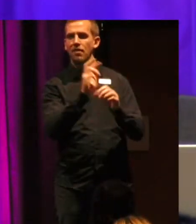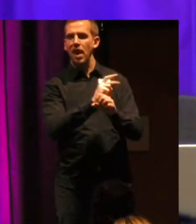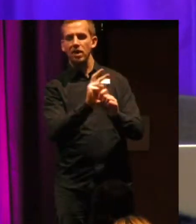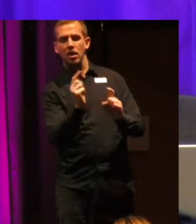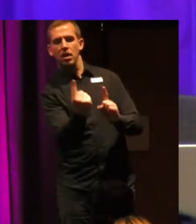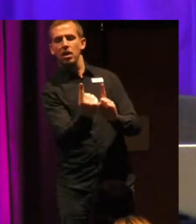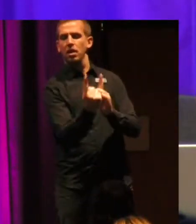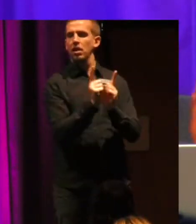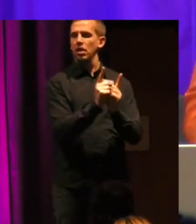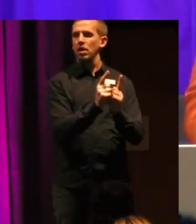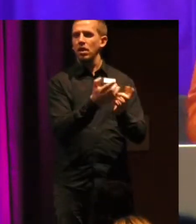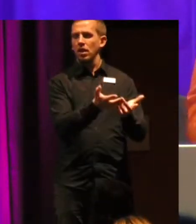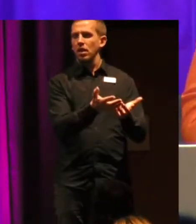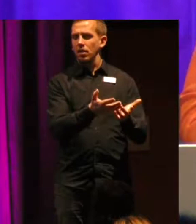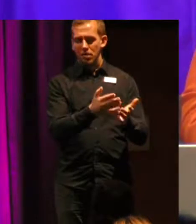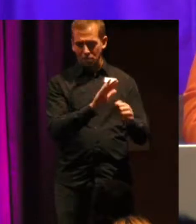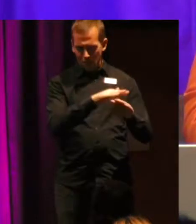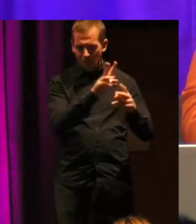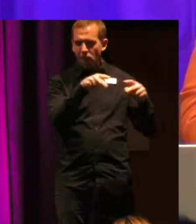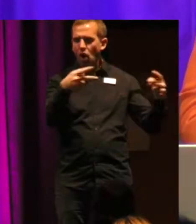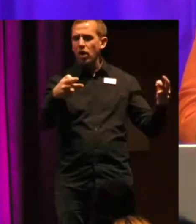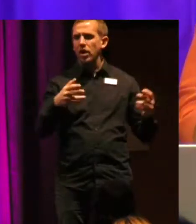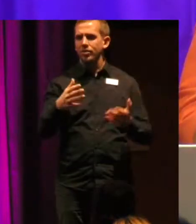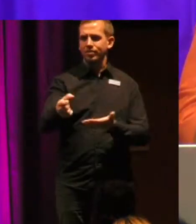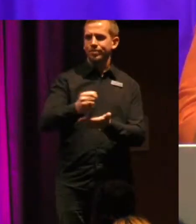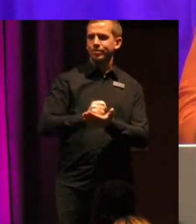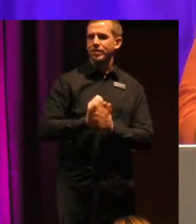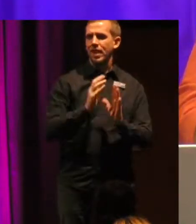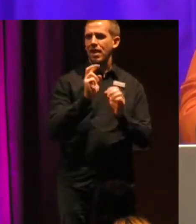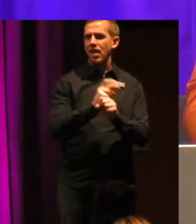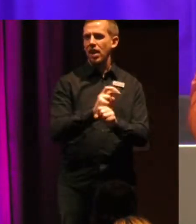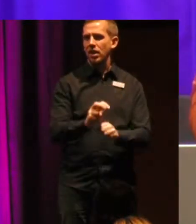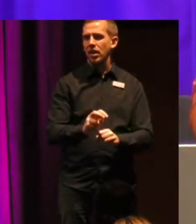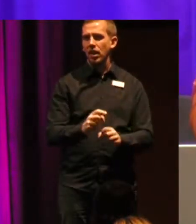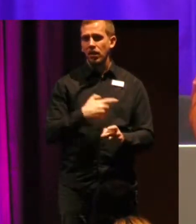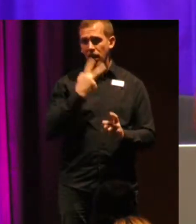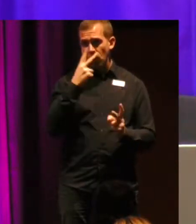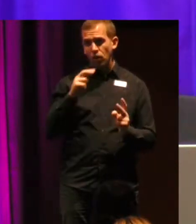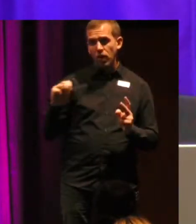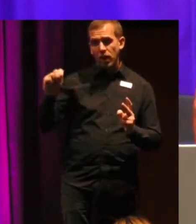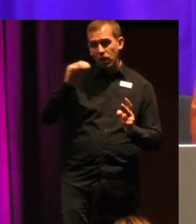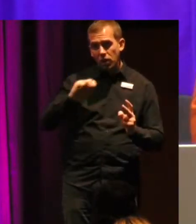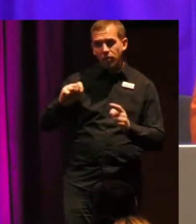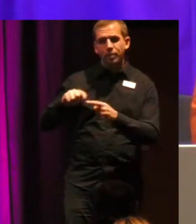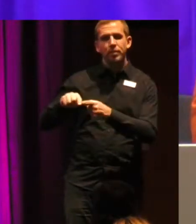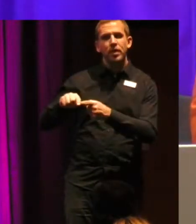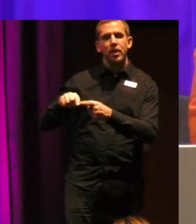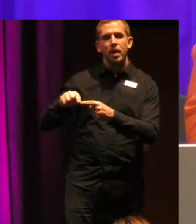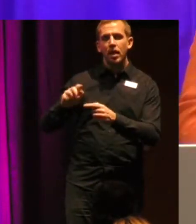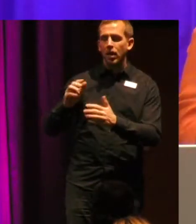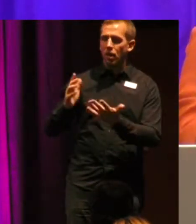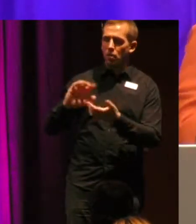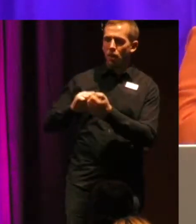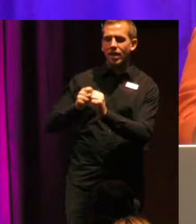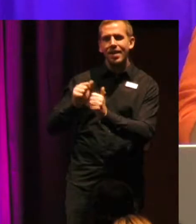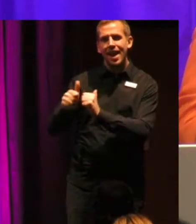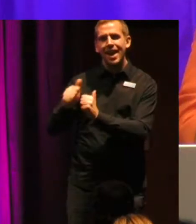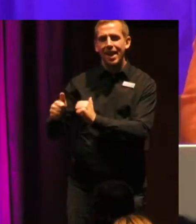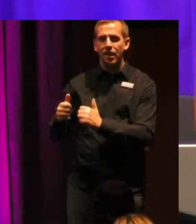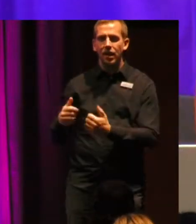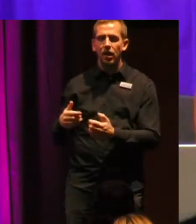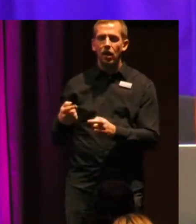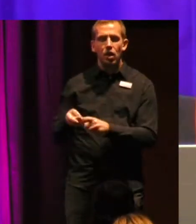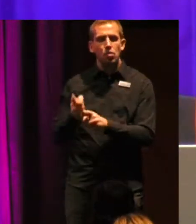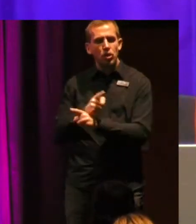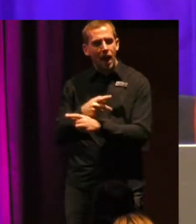States. We've seen throughout Europe, people actually having to leave their homes, change their addresses, work with